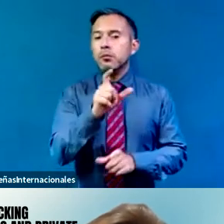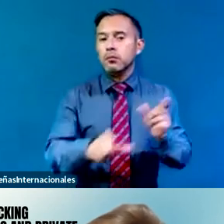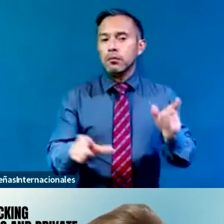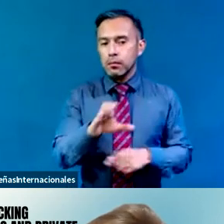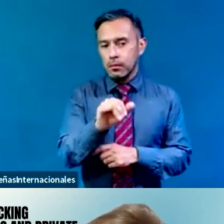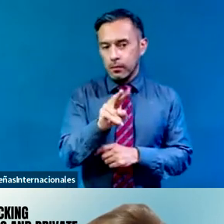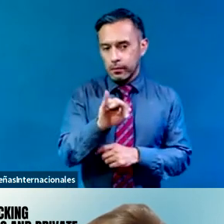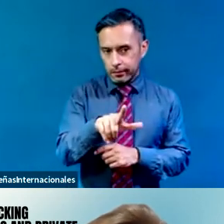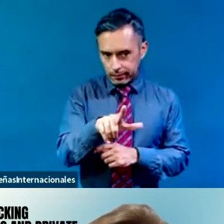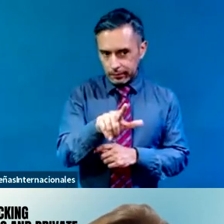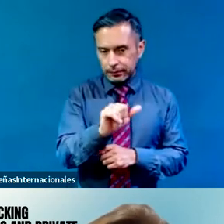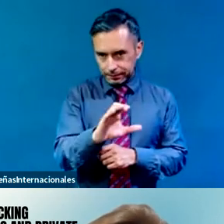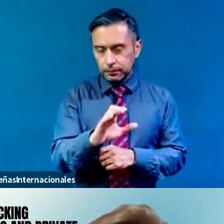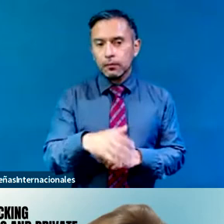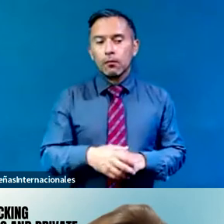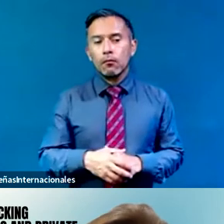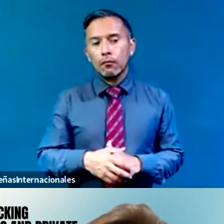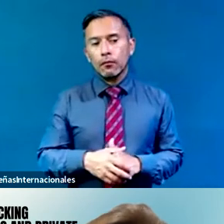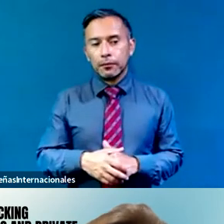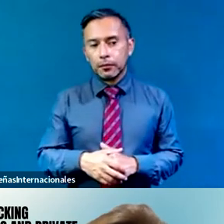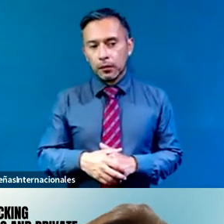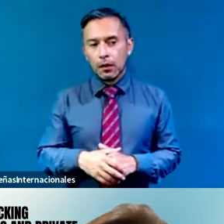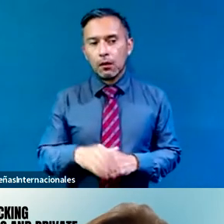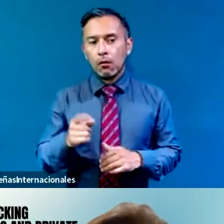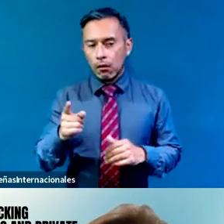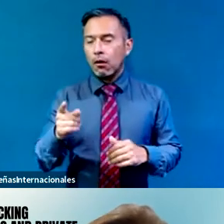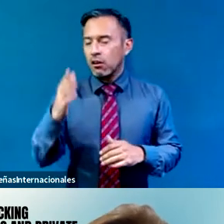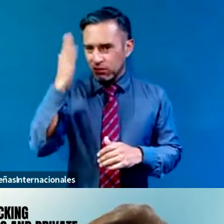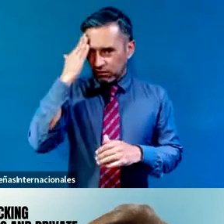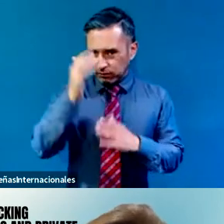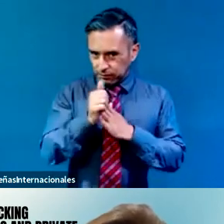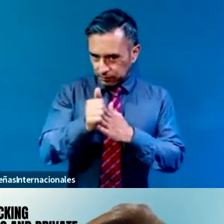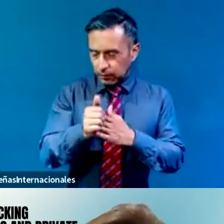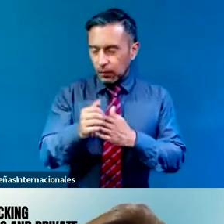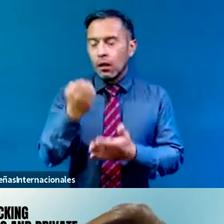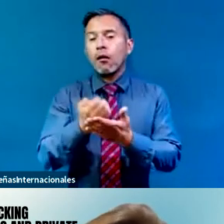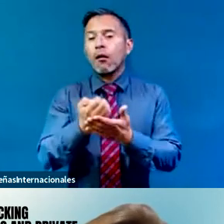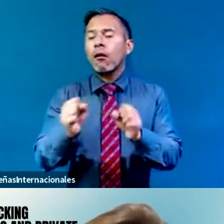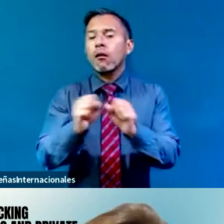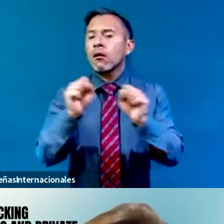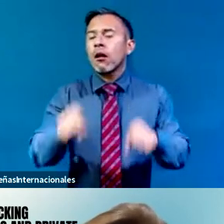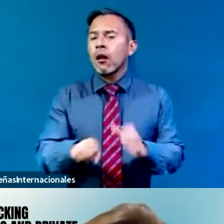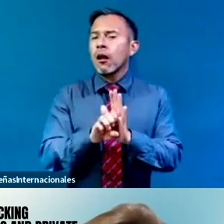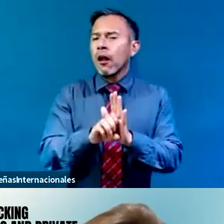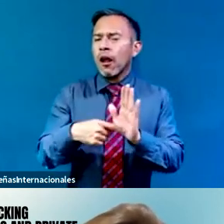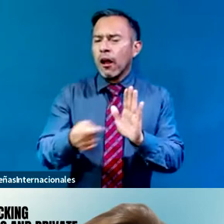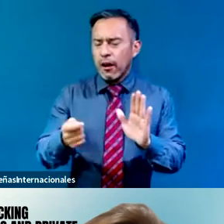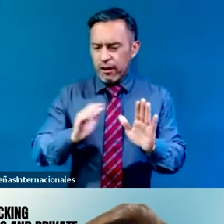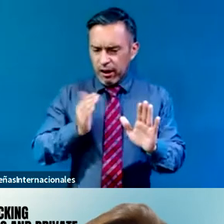economy ecosystems. A perfect example is our joint call to action on reaching financial equality for